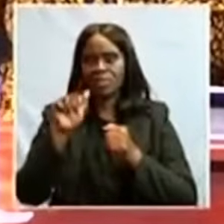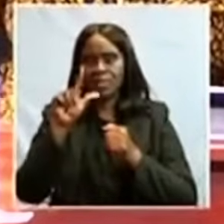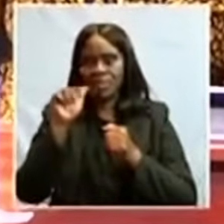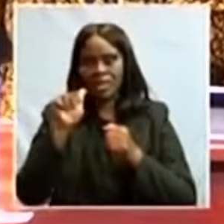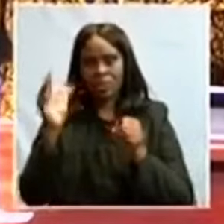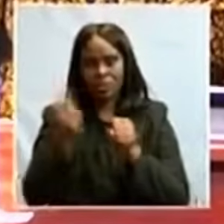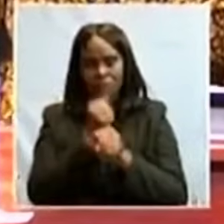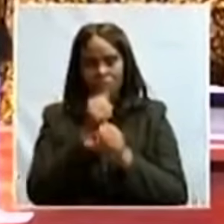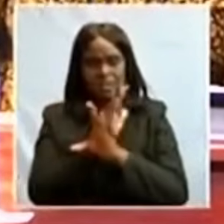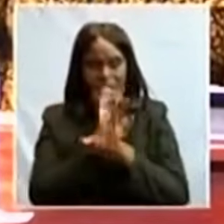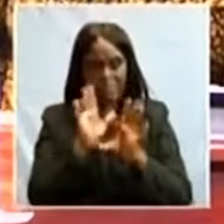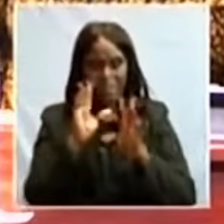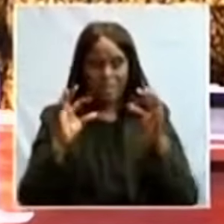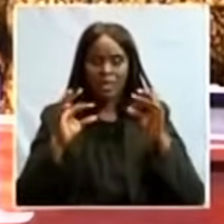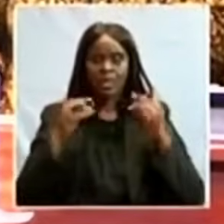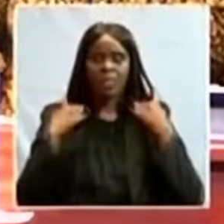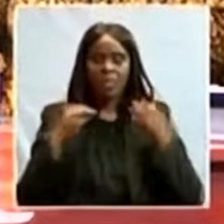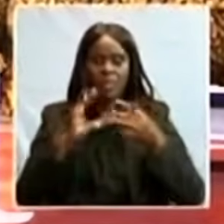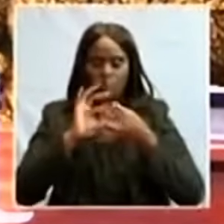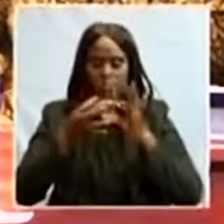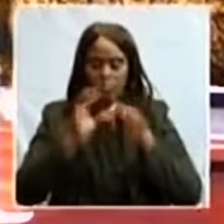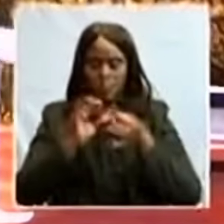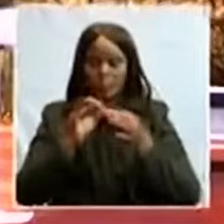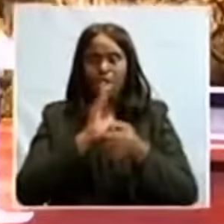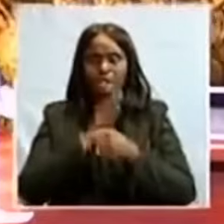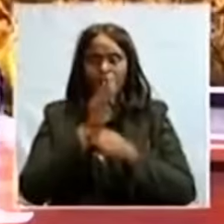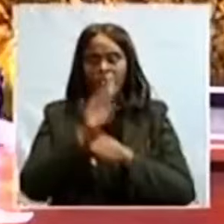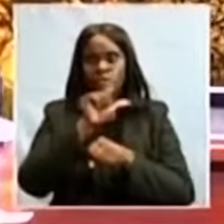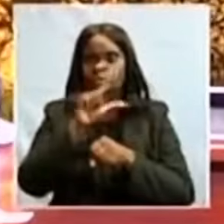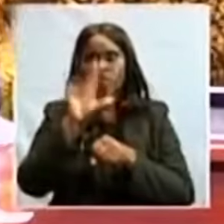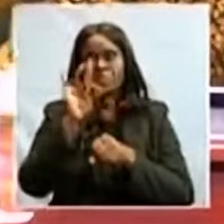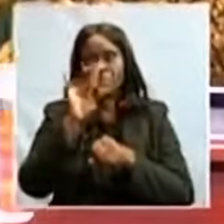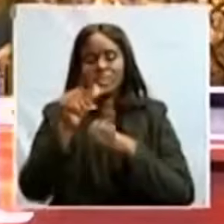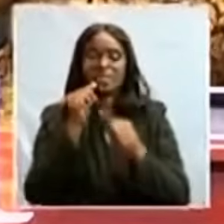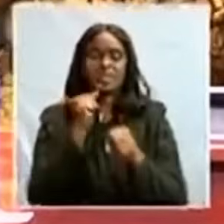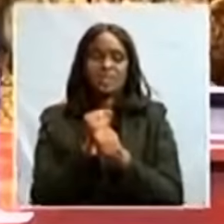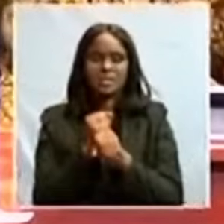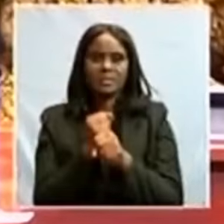Zambia's Olympic medal after 28 years